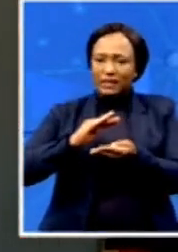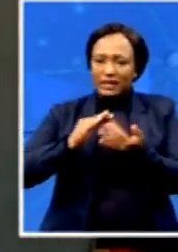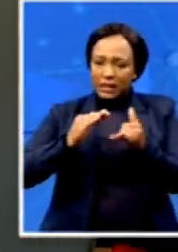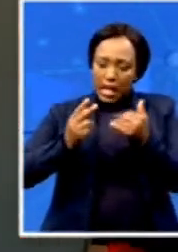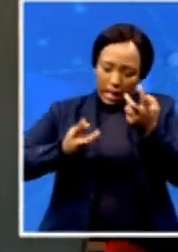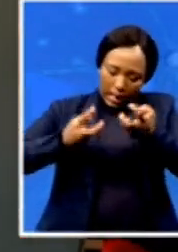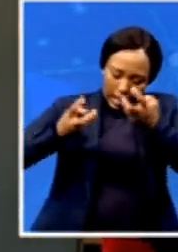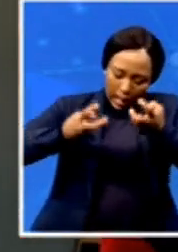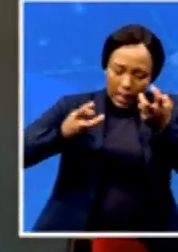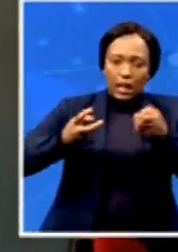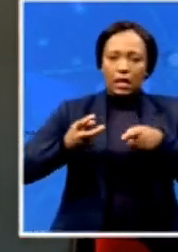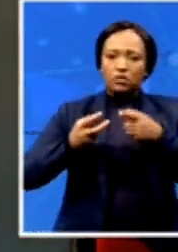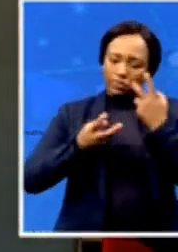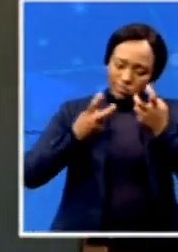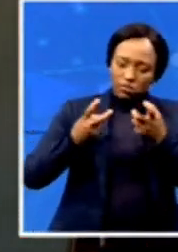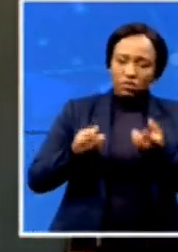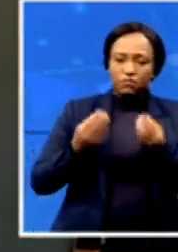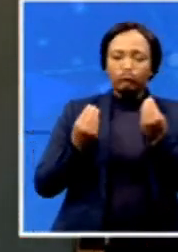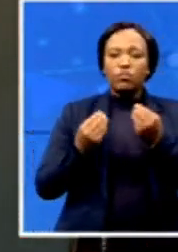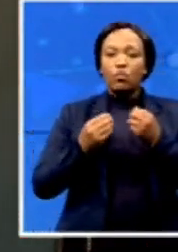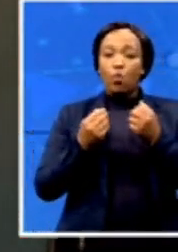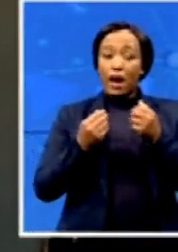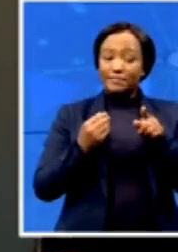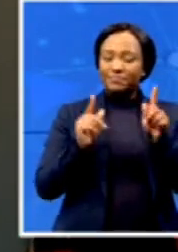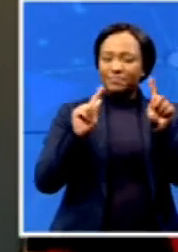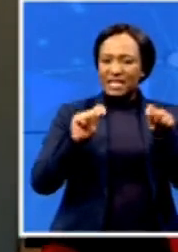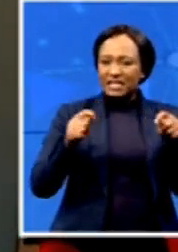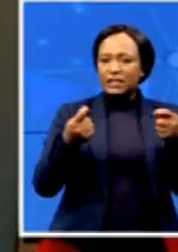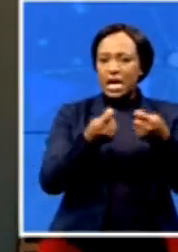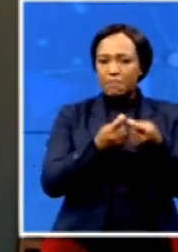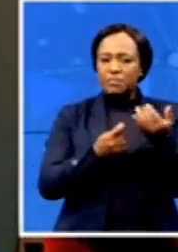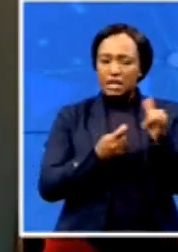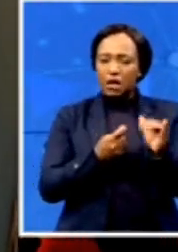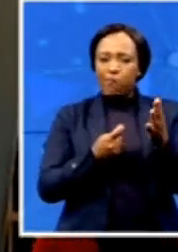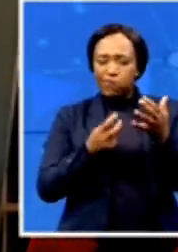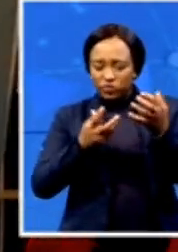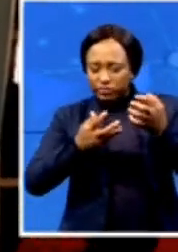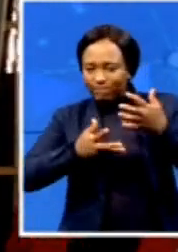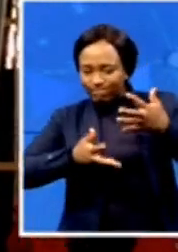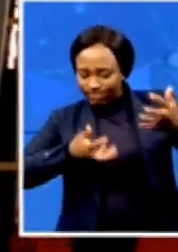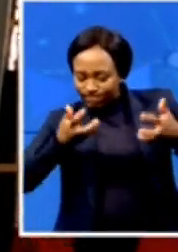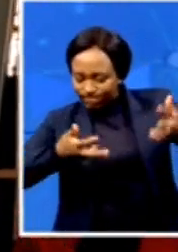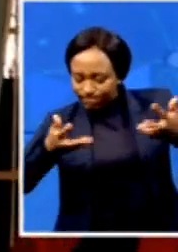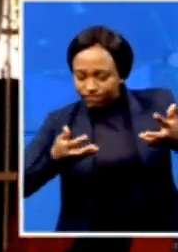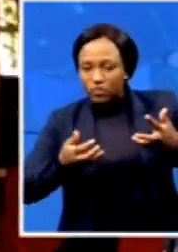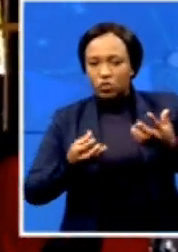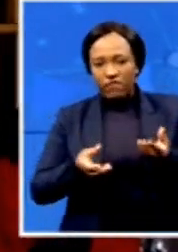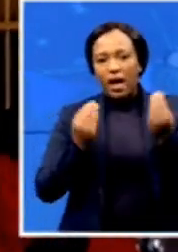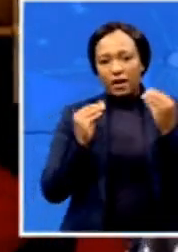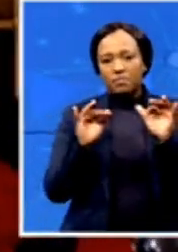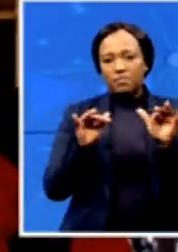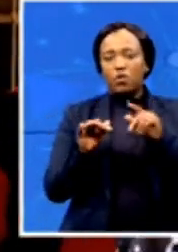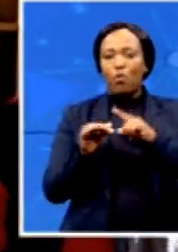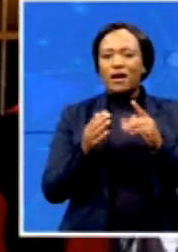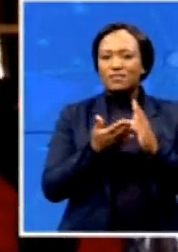have been out and about here in the province of KwaZulu-Natal combing through the rivers, the debris, but at the